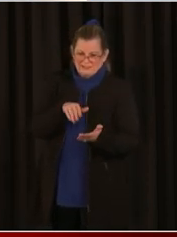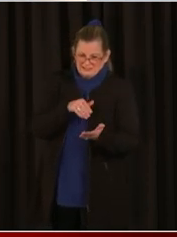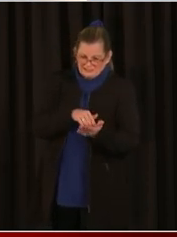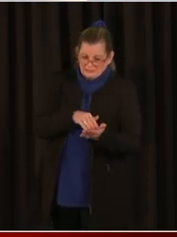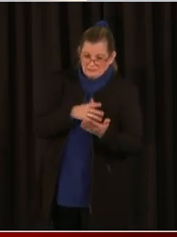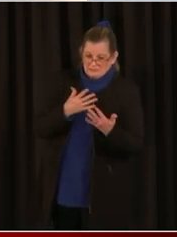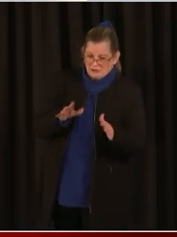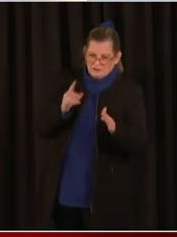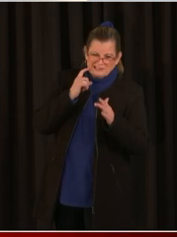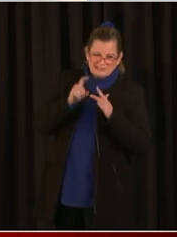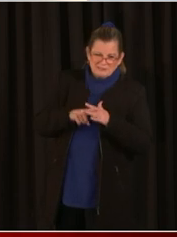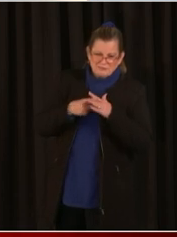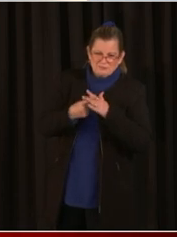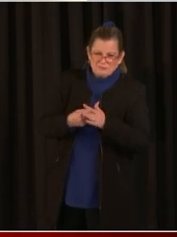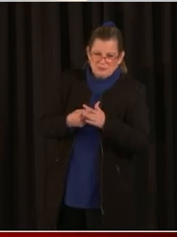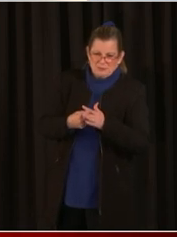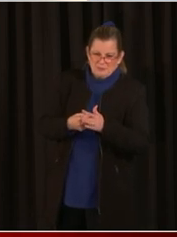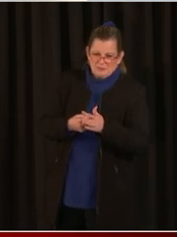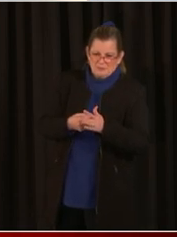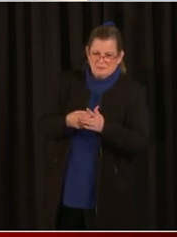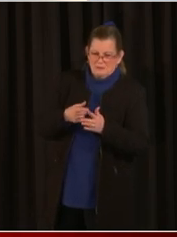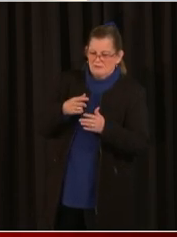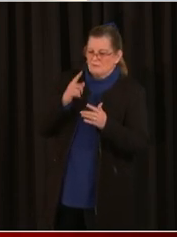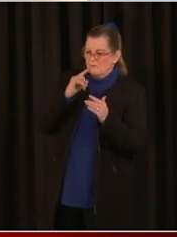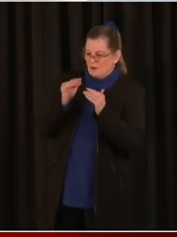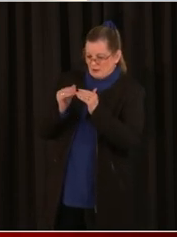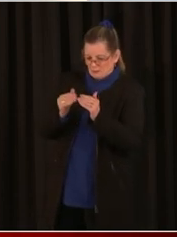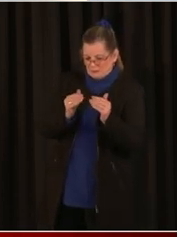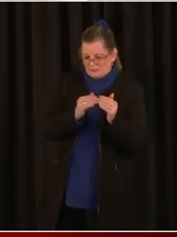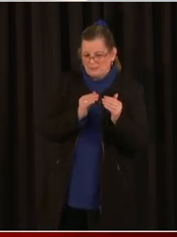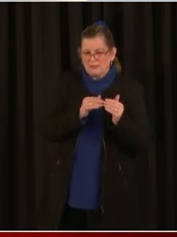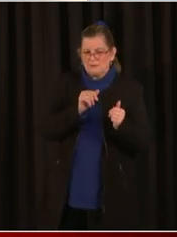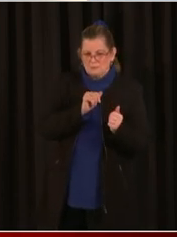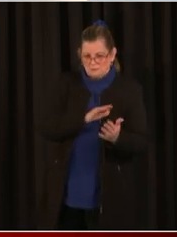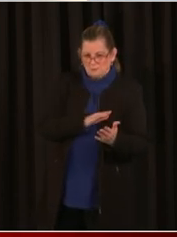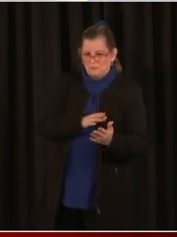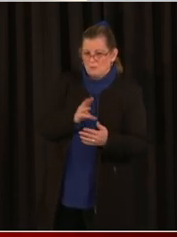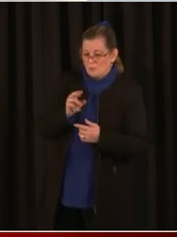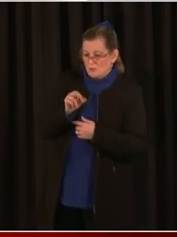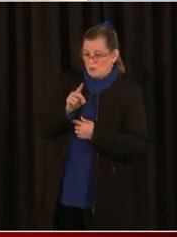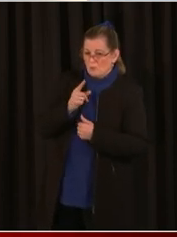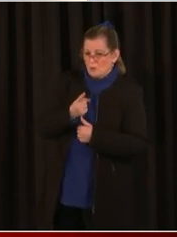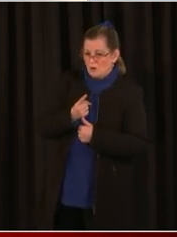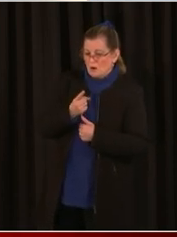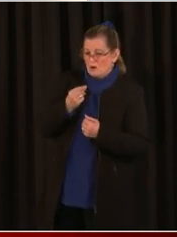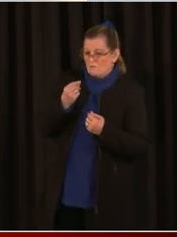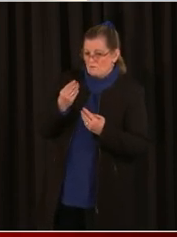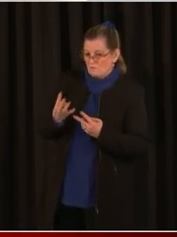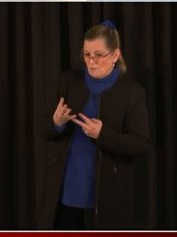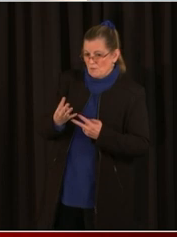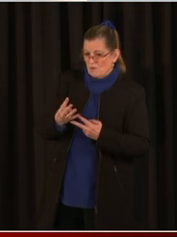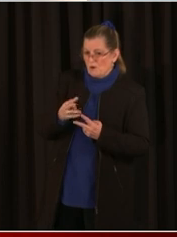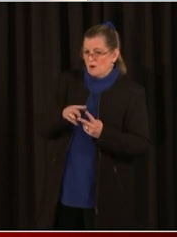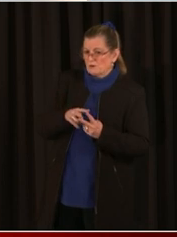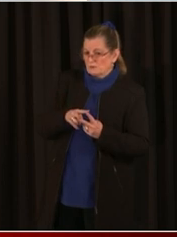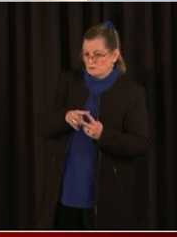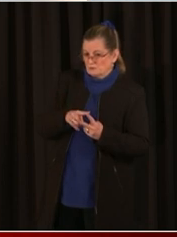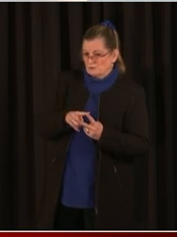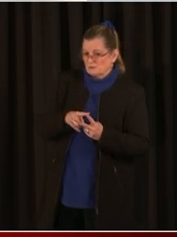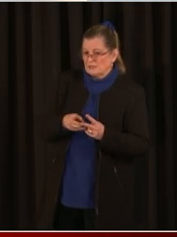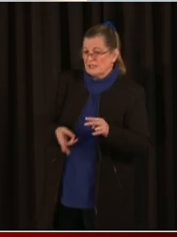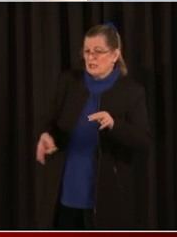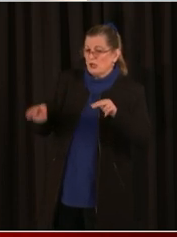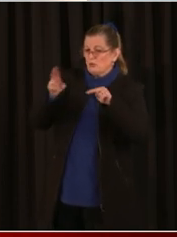equity approach, residents in wards 1 and 4 have increased their opportunities for accessing appointments through the scheduling